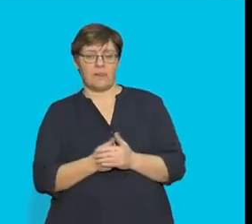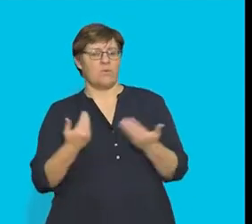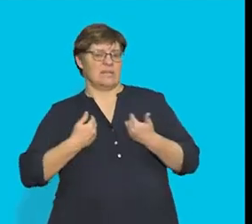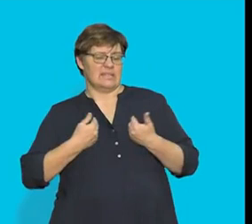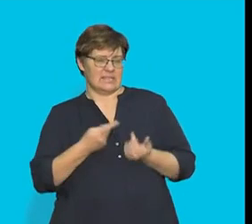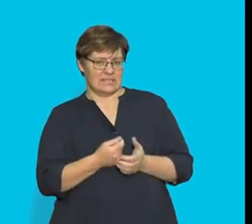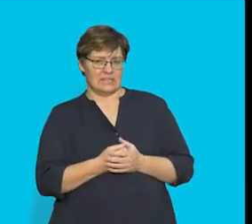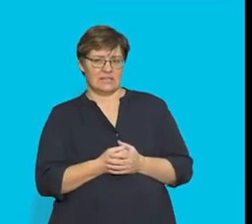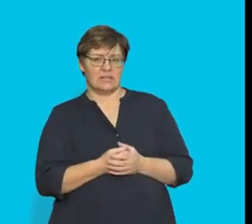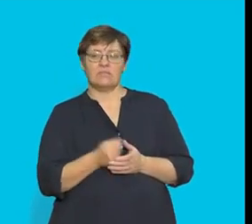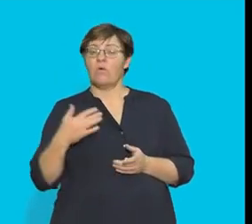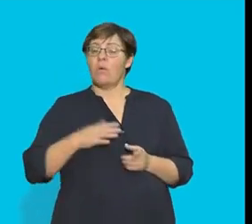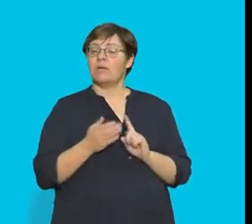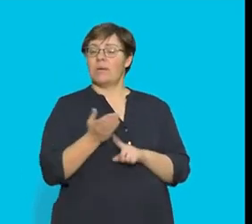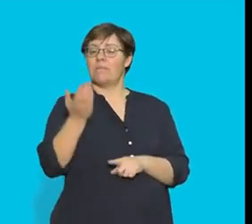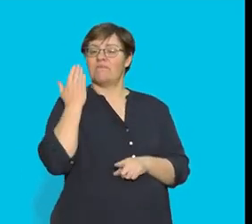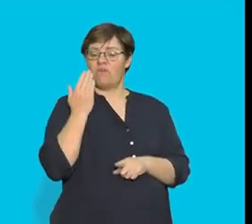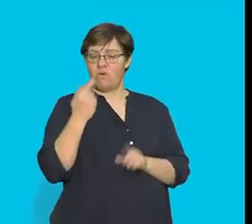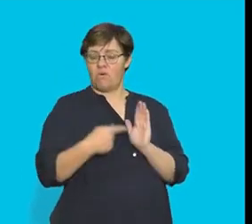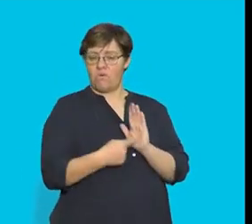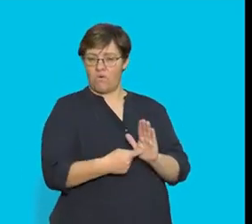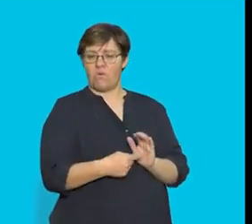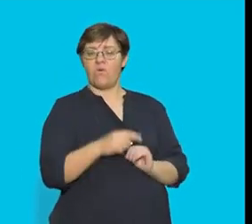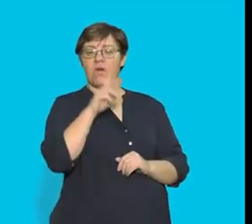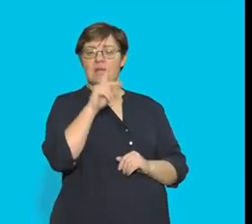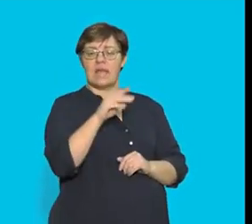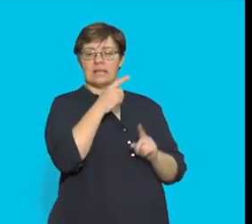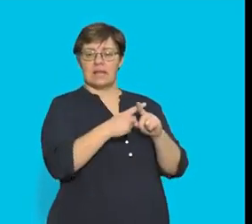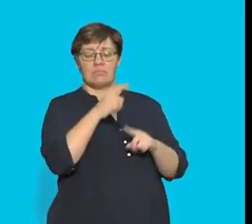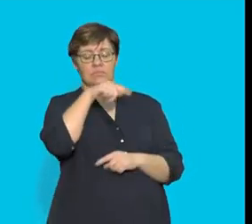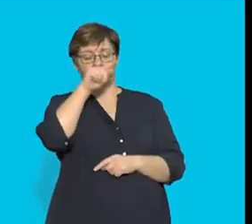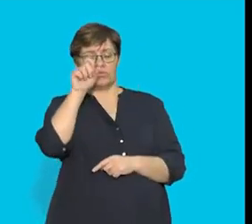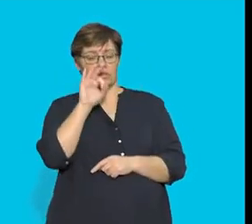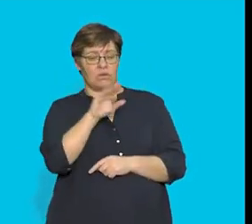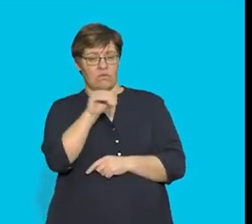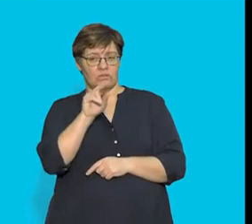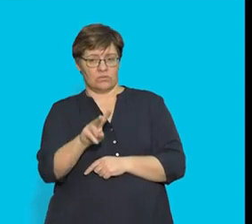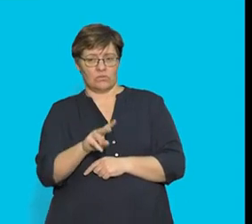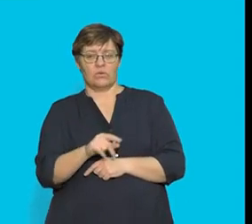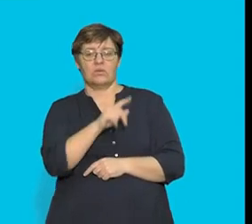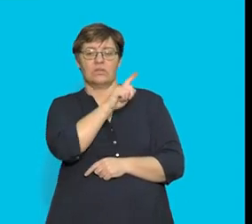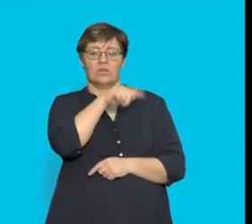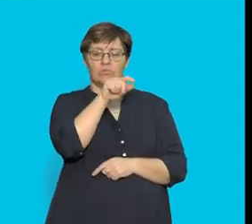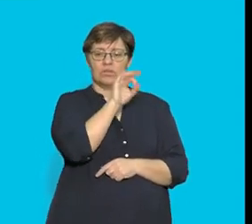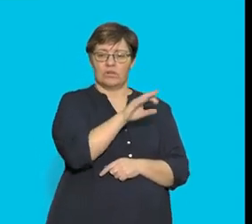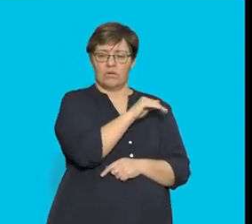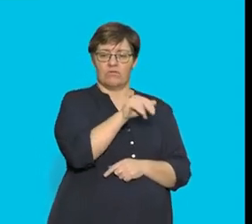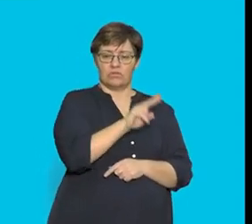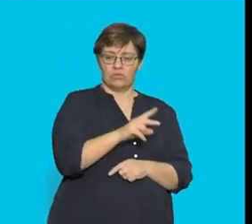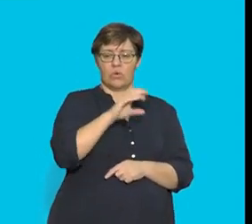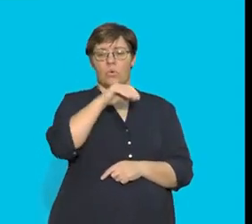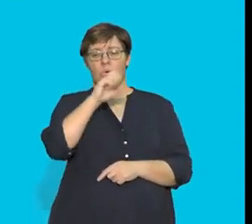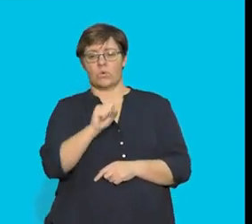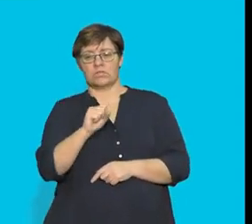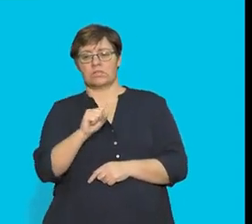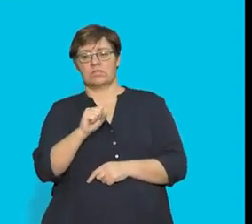it. Okay, so that's where we were in the previous slide. K times root 3 over 2, root 3 over 2 times cos of theta plus half